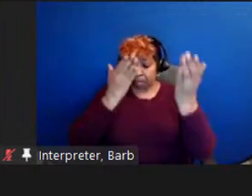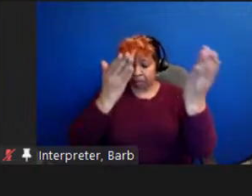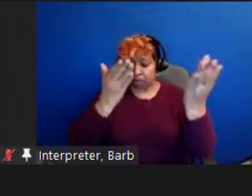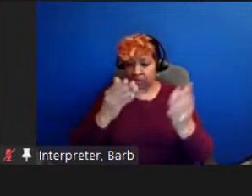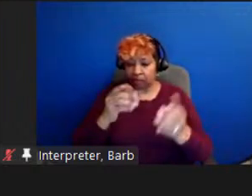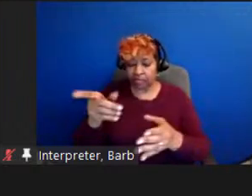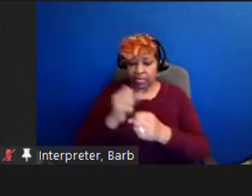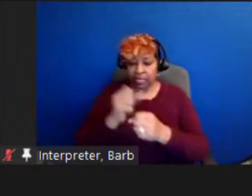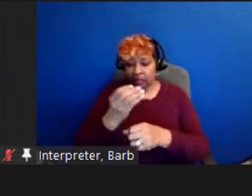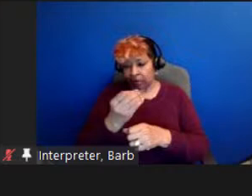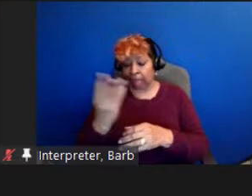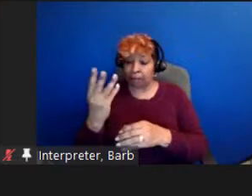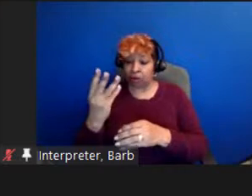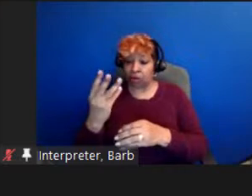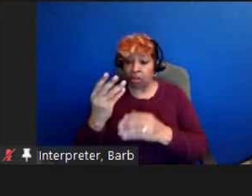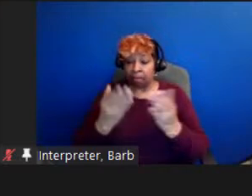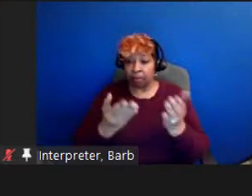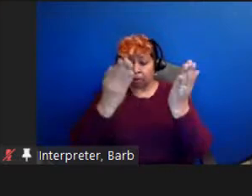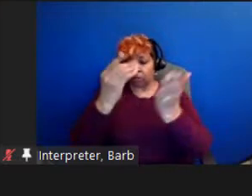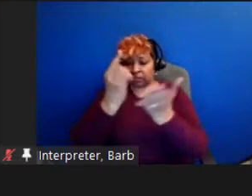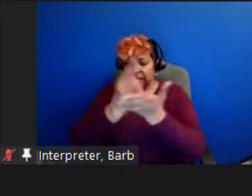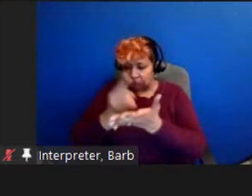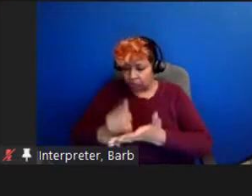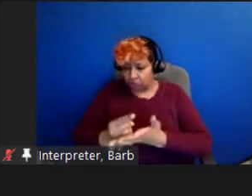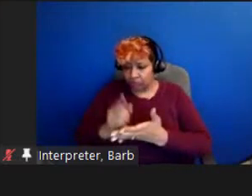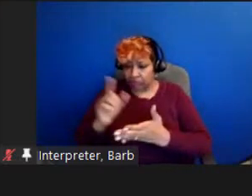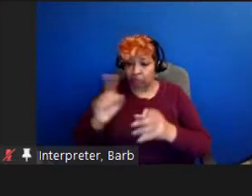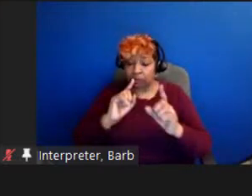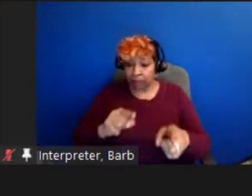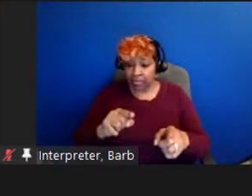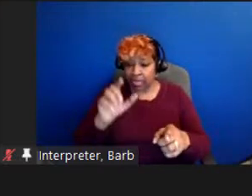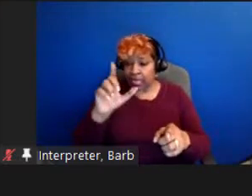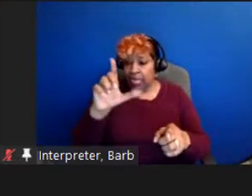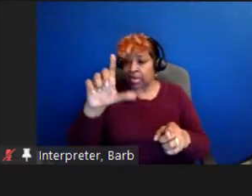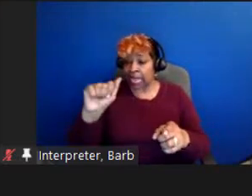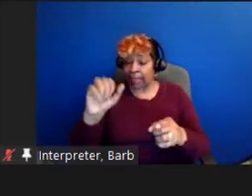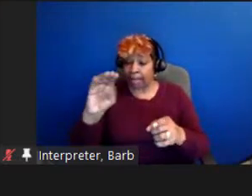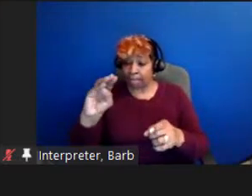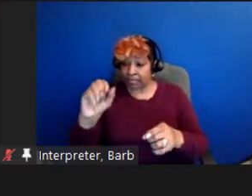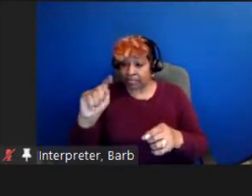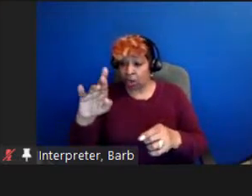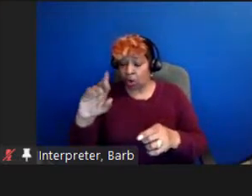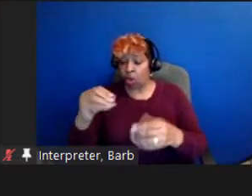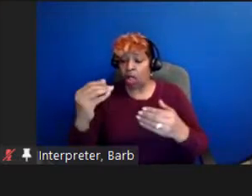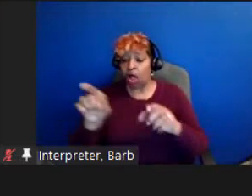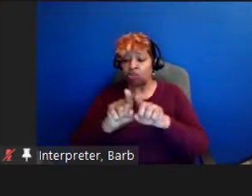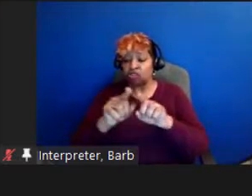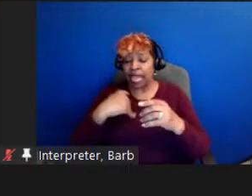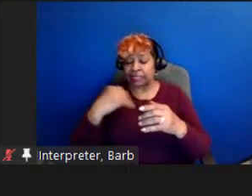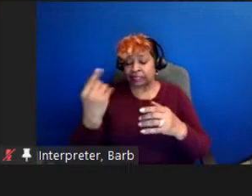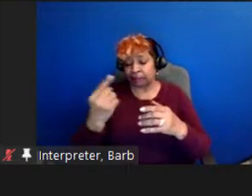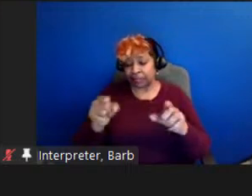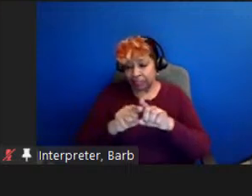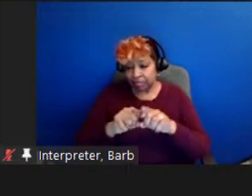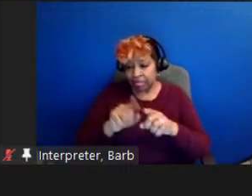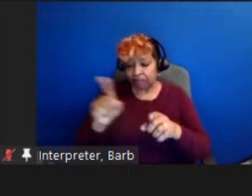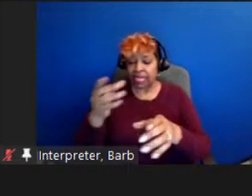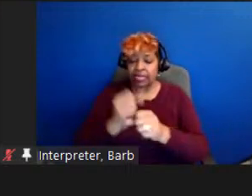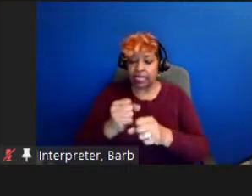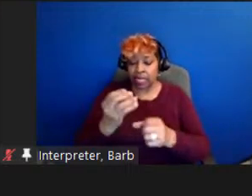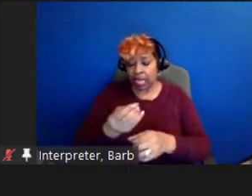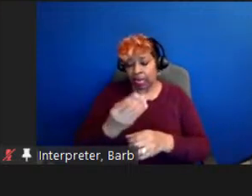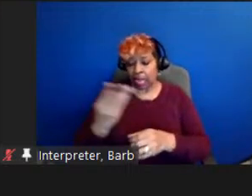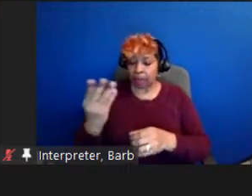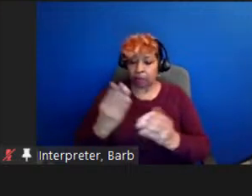couple proposals a week that they're responding to. LA Metro also has something similar and they get a couple proposals a week that they're responding